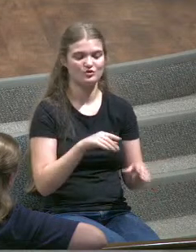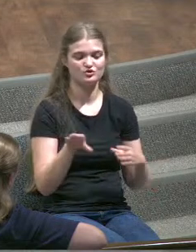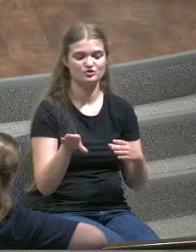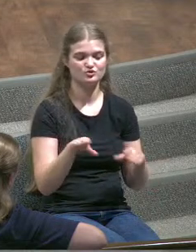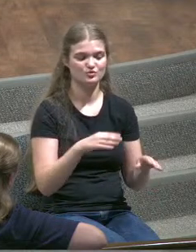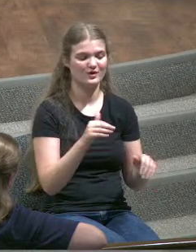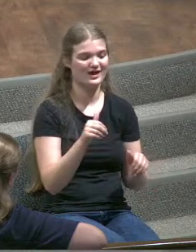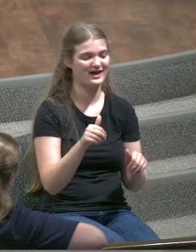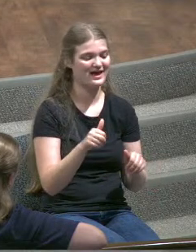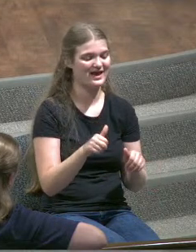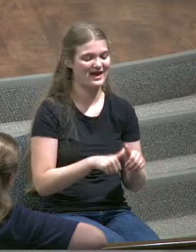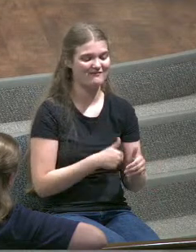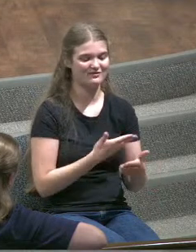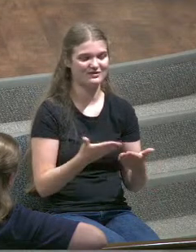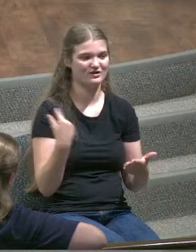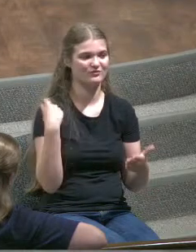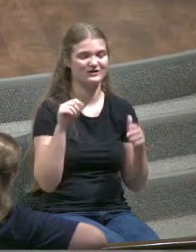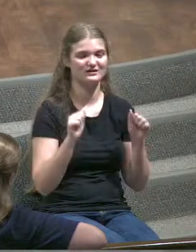can.